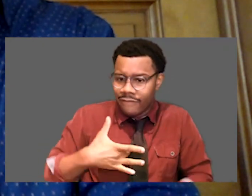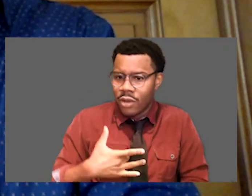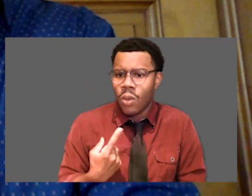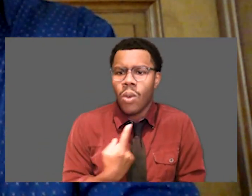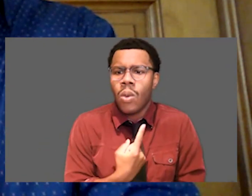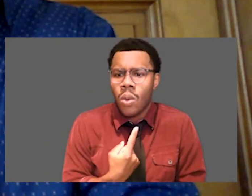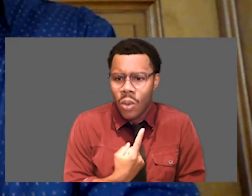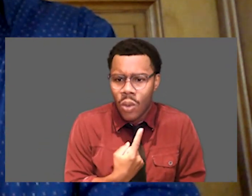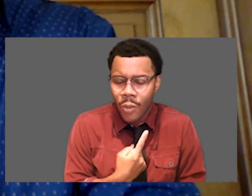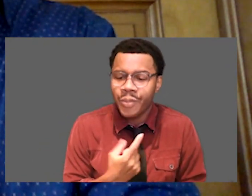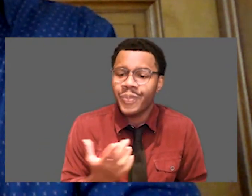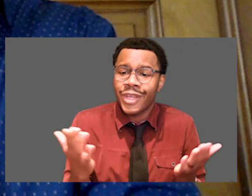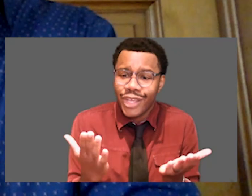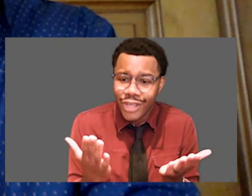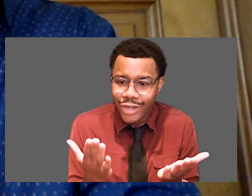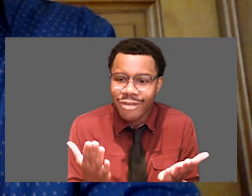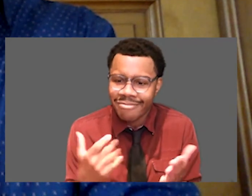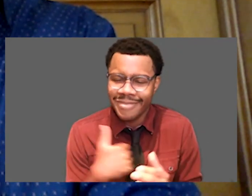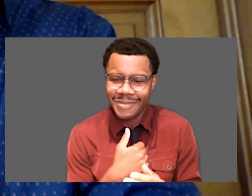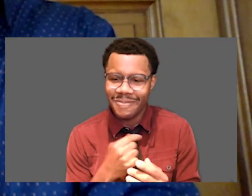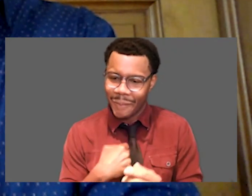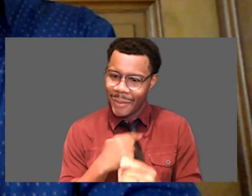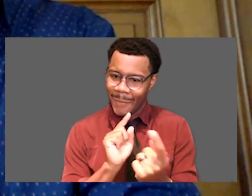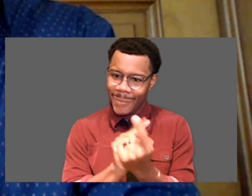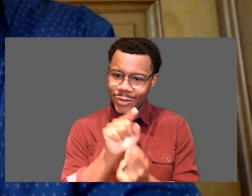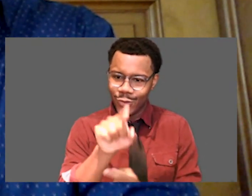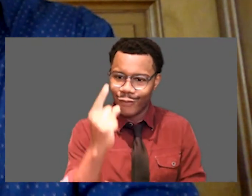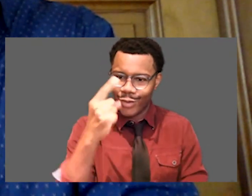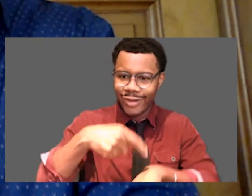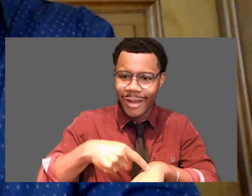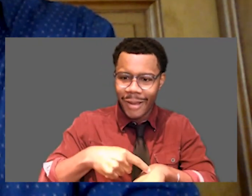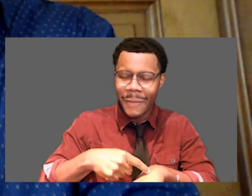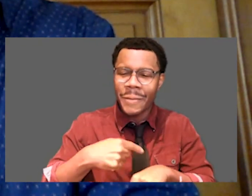And here is where I meet you for the first time. I love you.